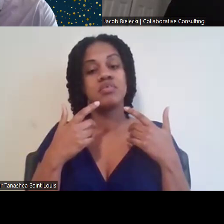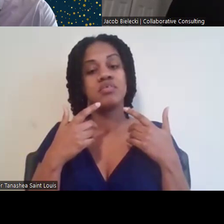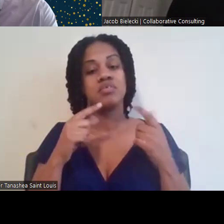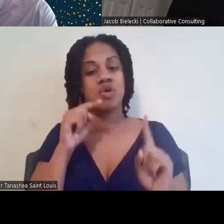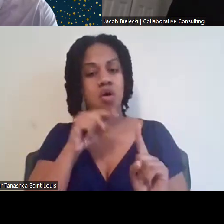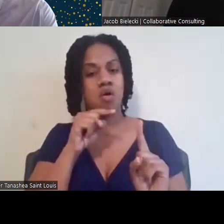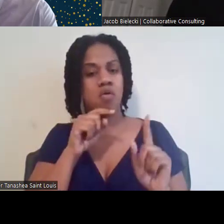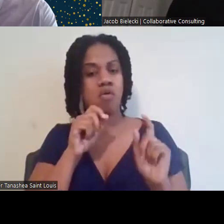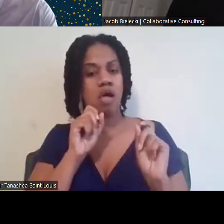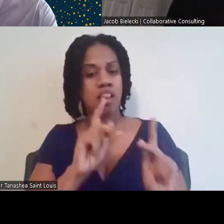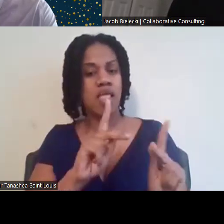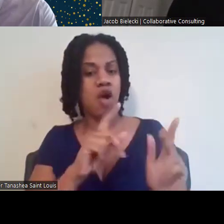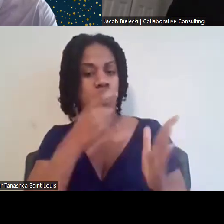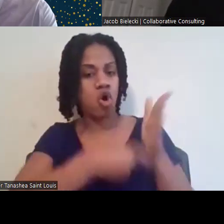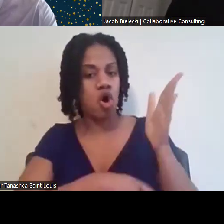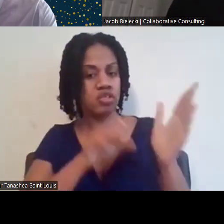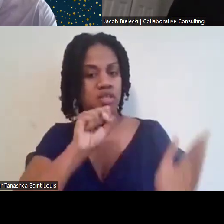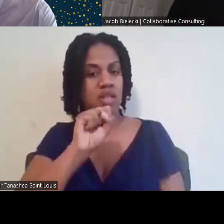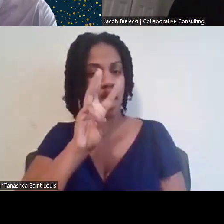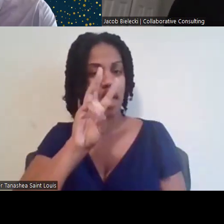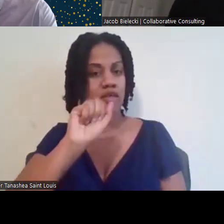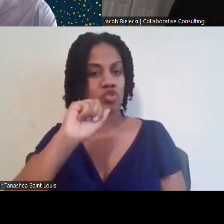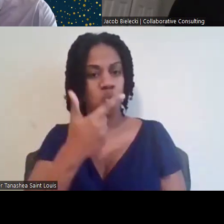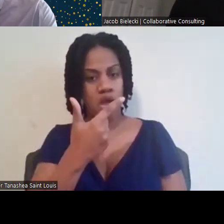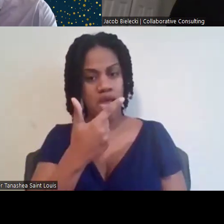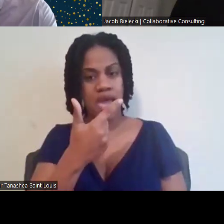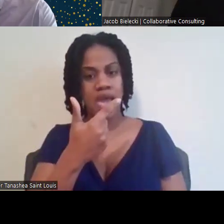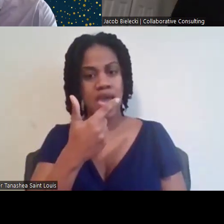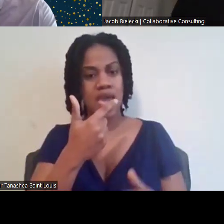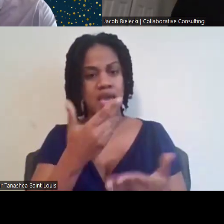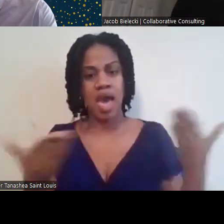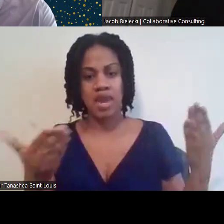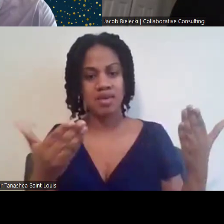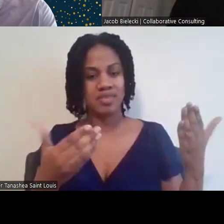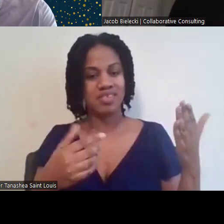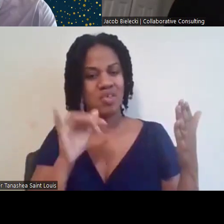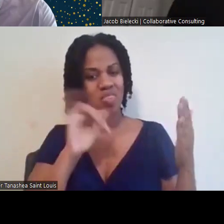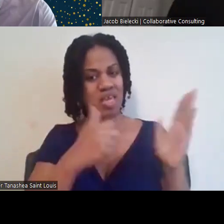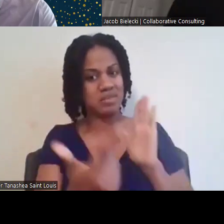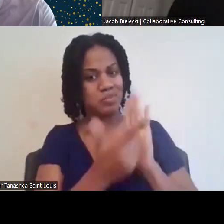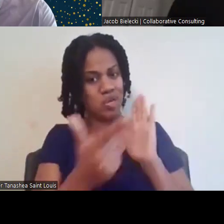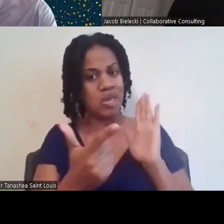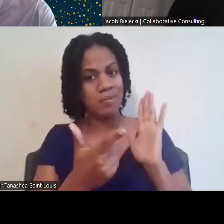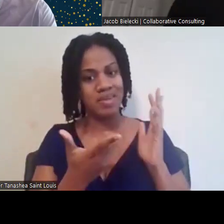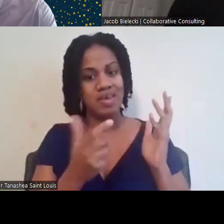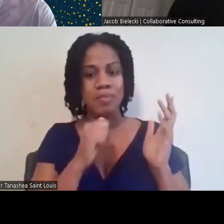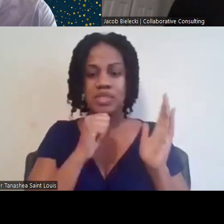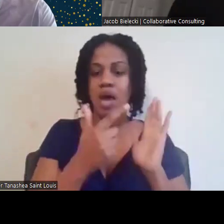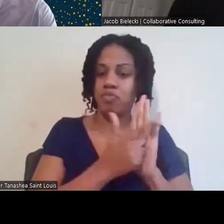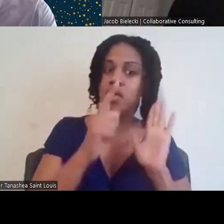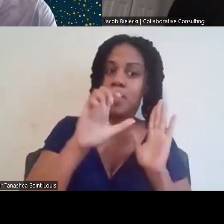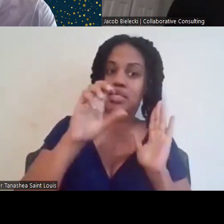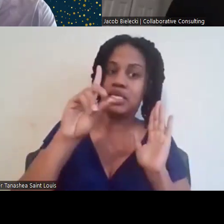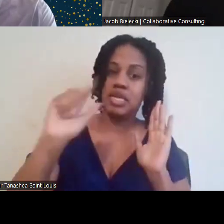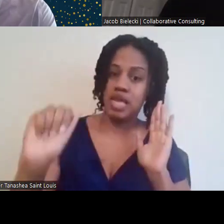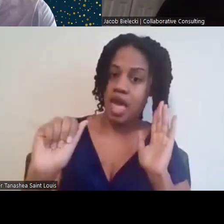about like swag items, that is prohibited. It's not prohibited by CDA. It's actually a state rule that prohibits the purchase